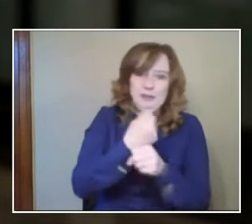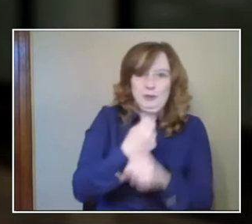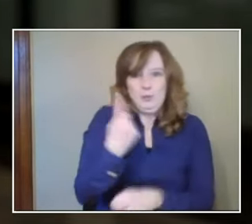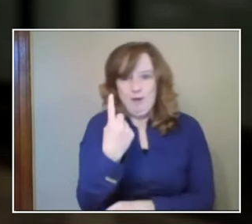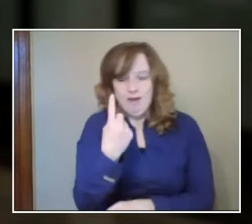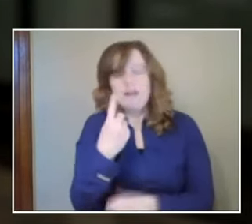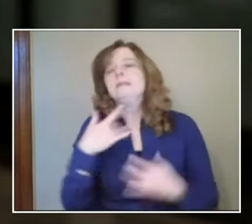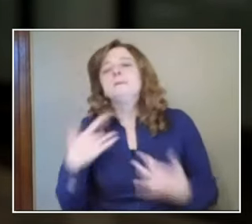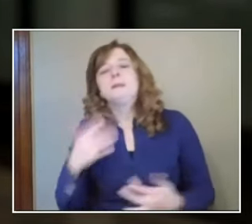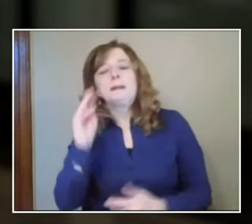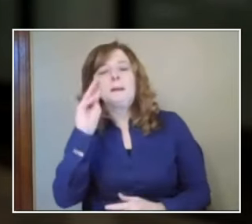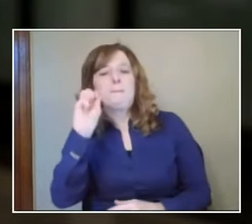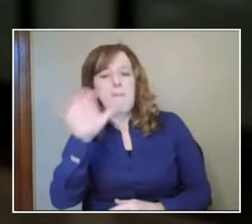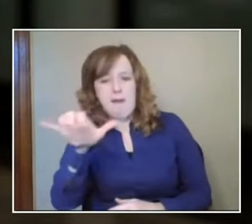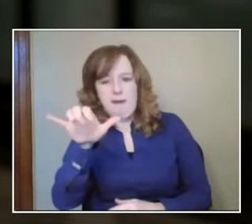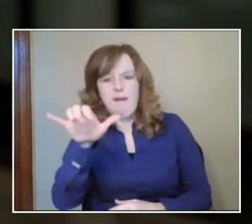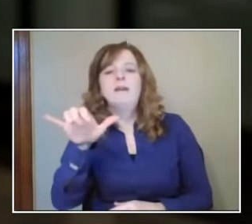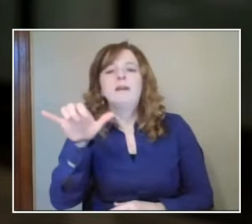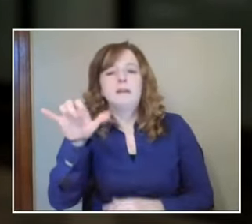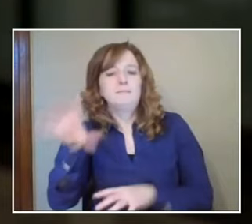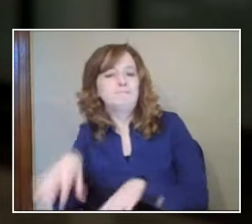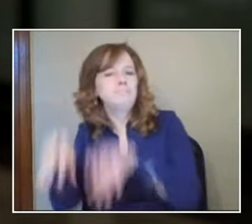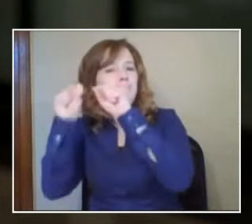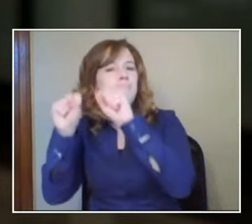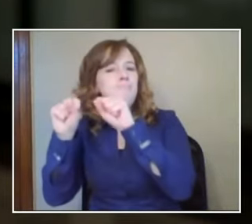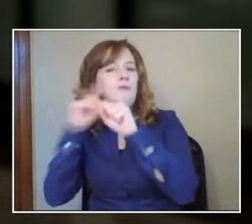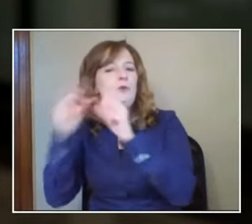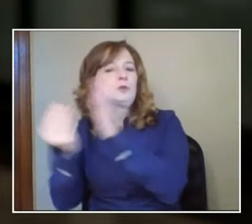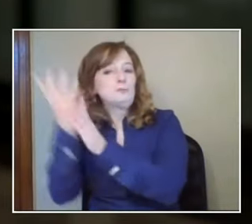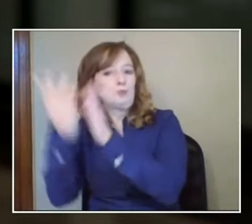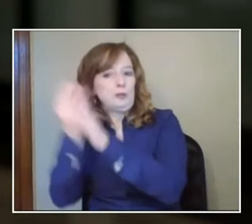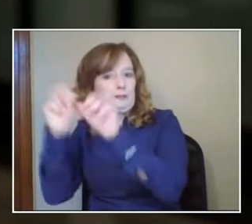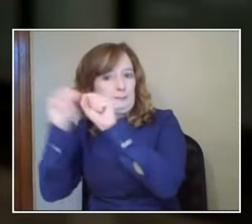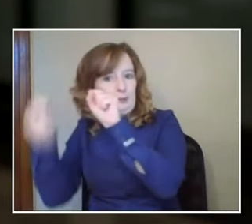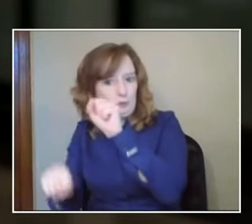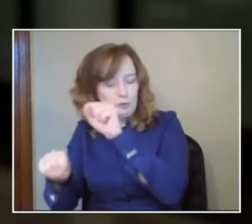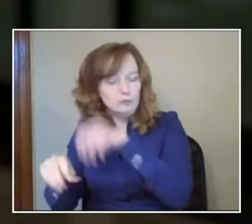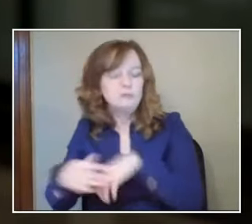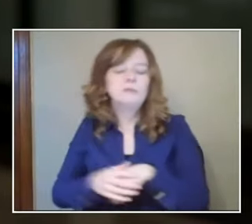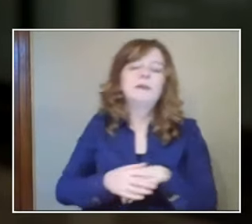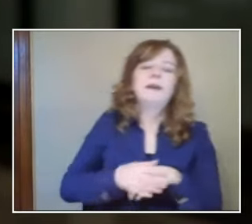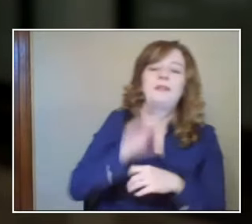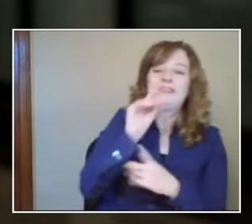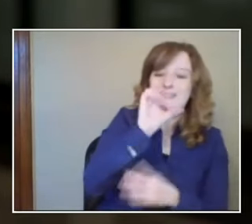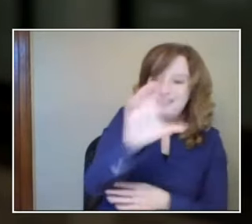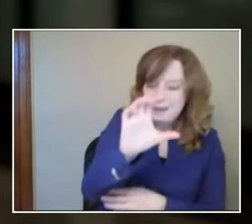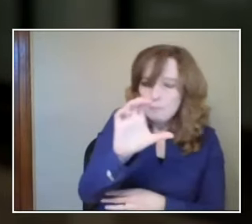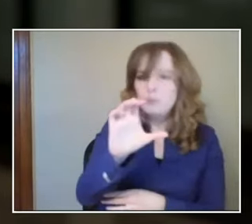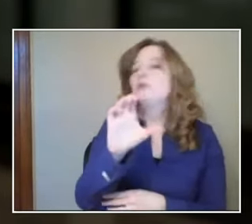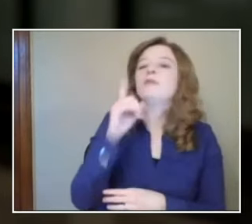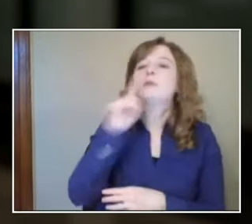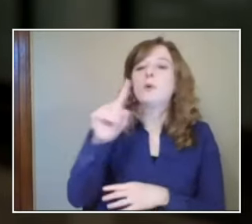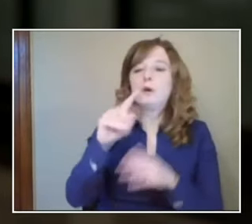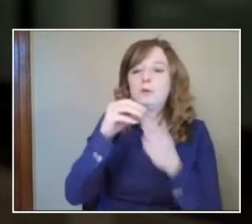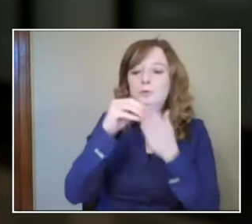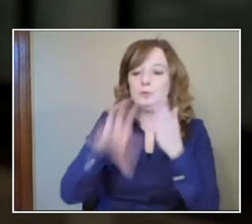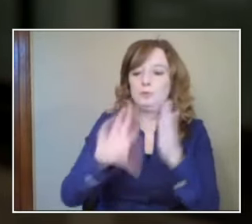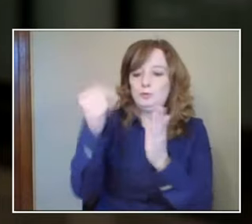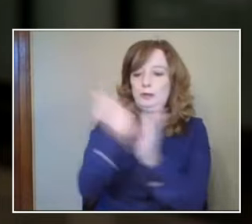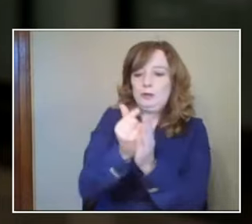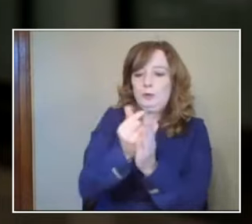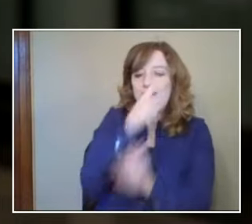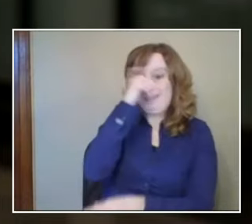recognize spring graduates and another in December to recognize those graduating in the summer and fall. Today,